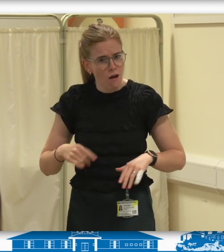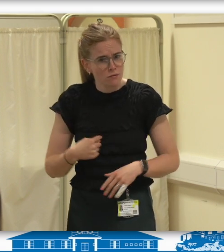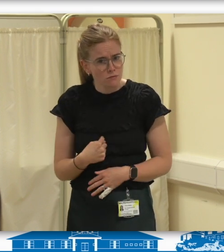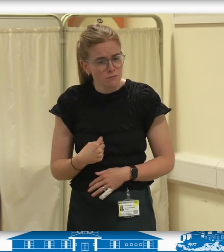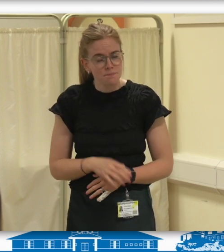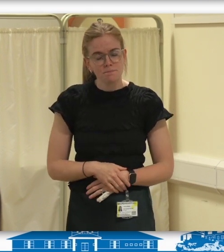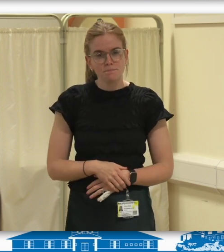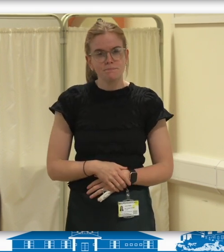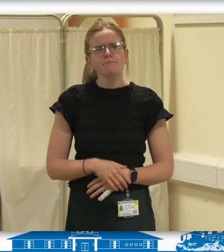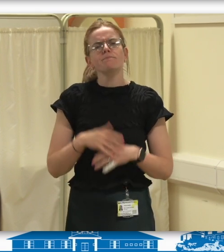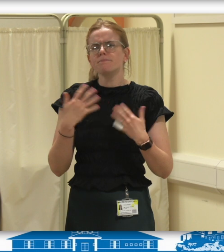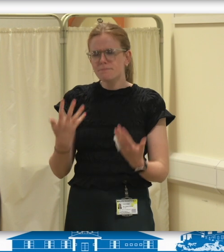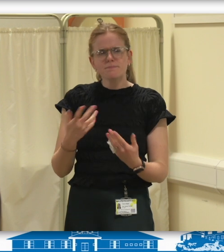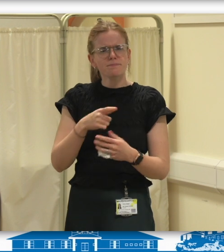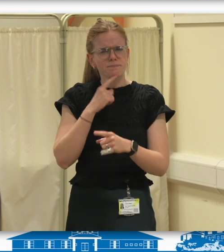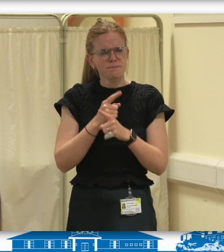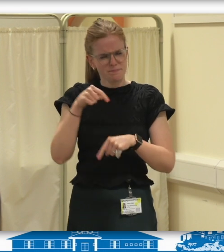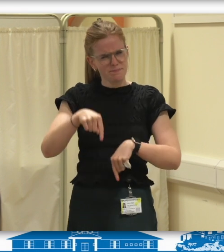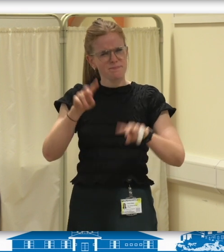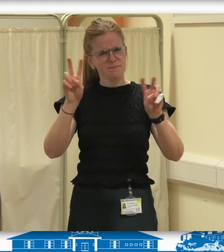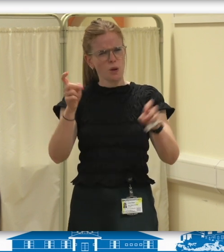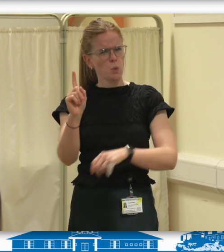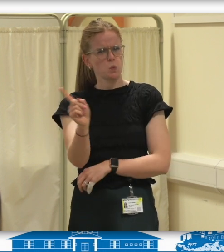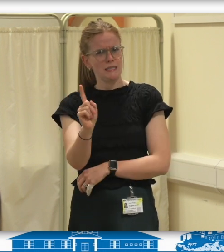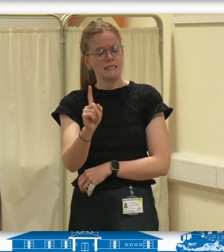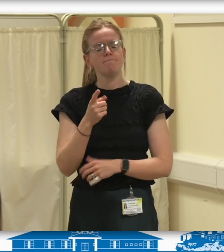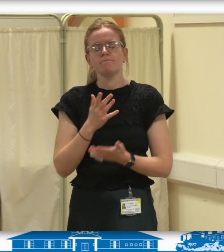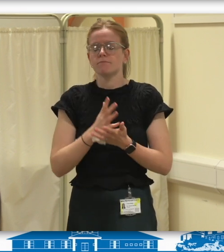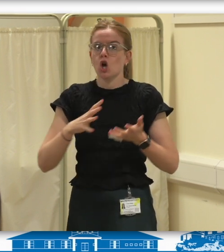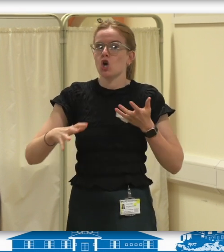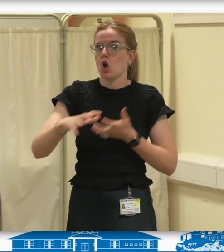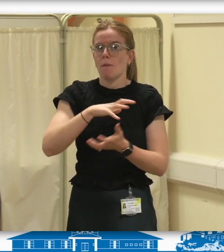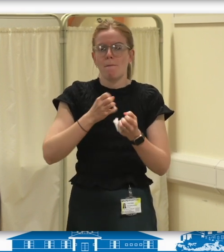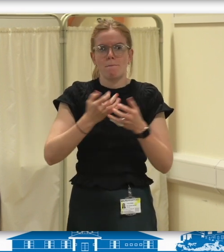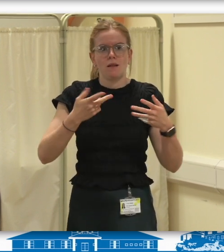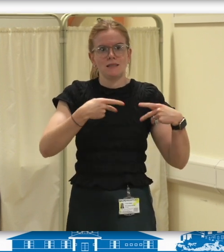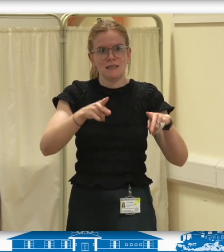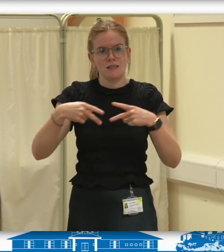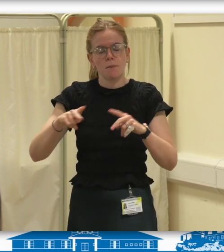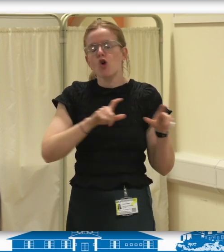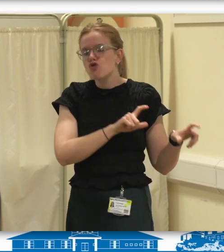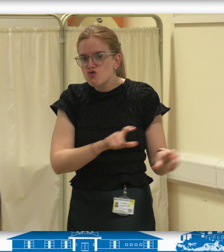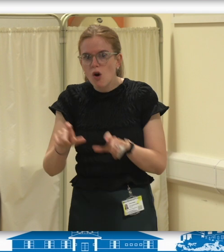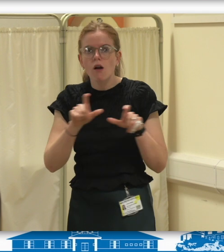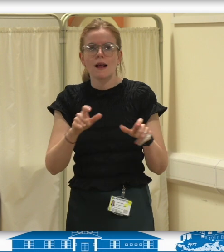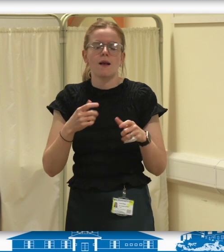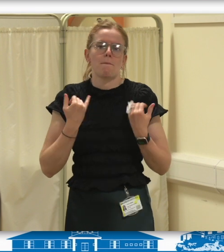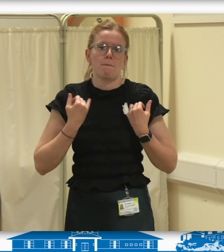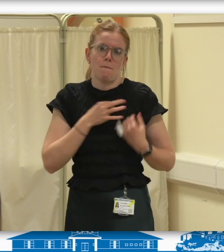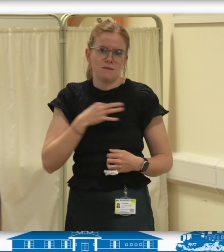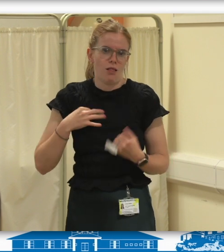So what is it? It's a complex, multi-system, chronic medical condition that has